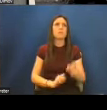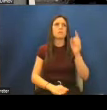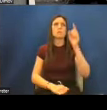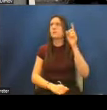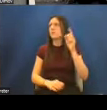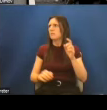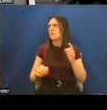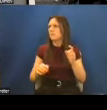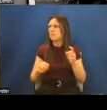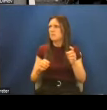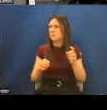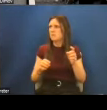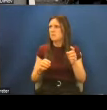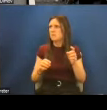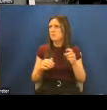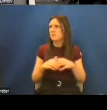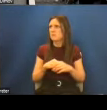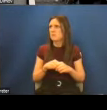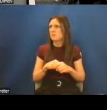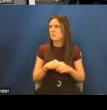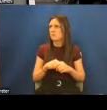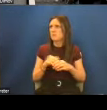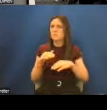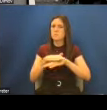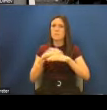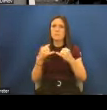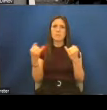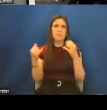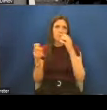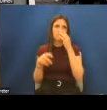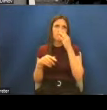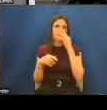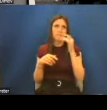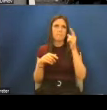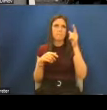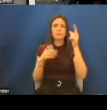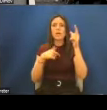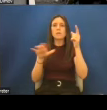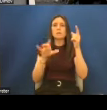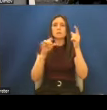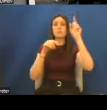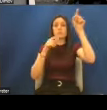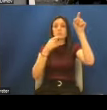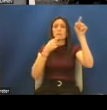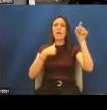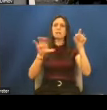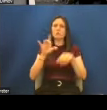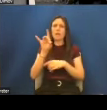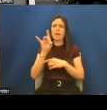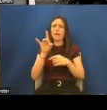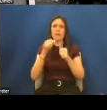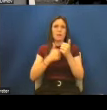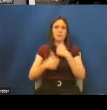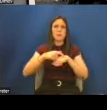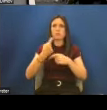which, I actually circle at the bottom the 6 out of 8 or 8 consecutive. Yeah. Every time, just to like spark my memory.